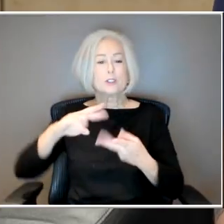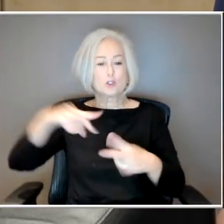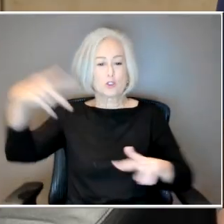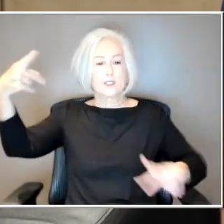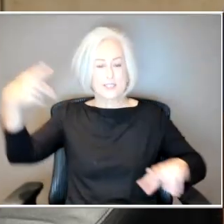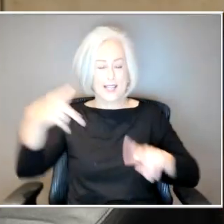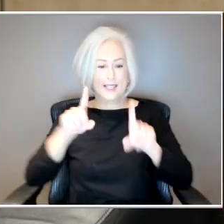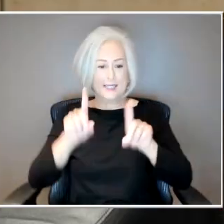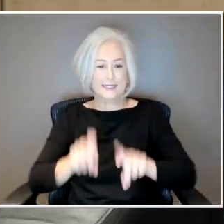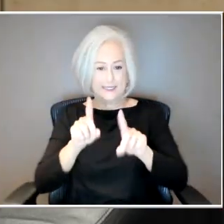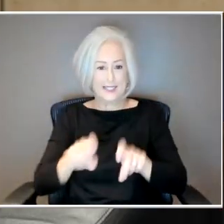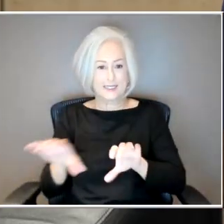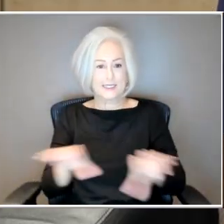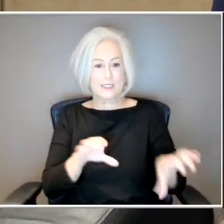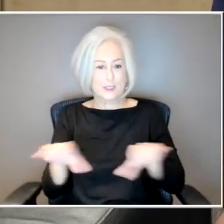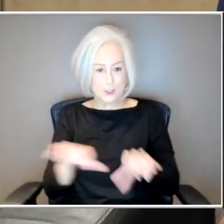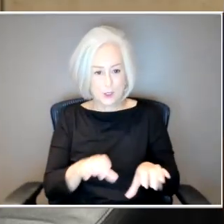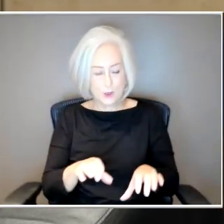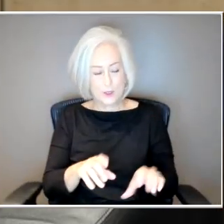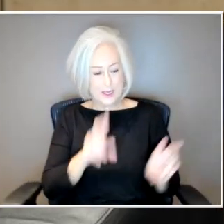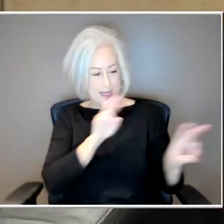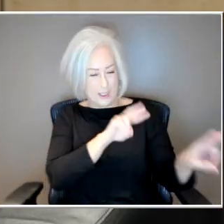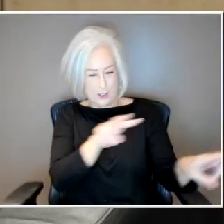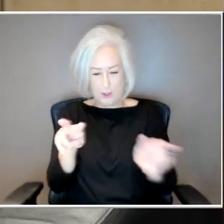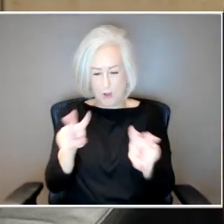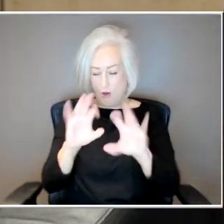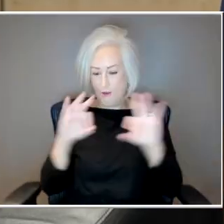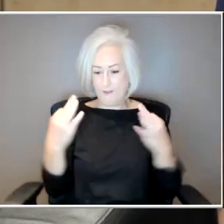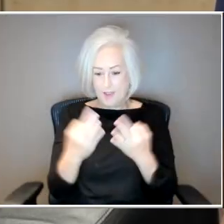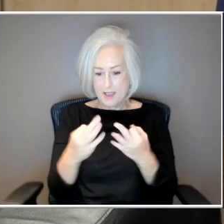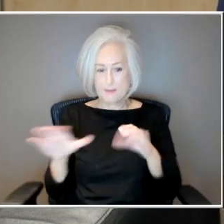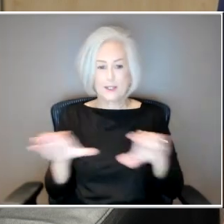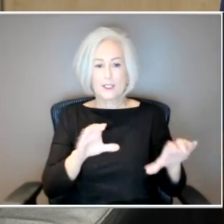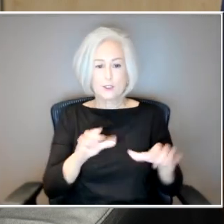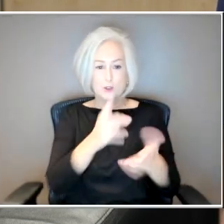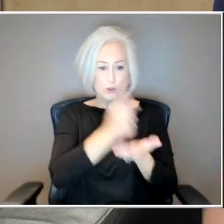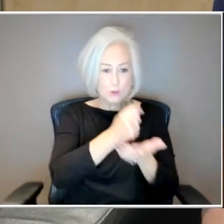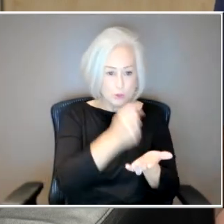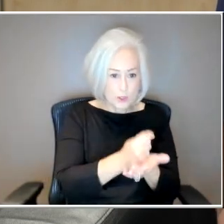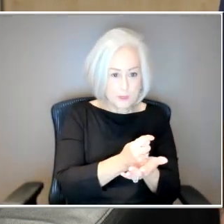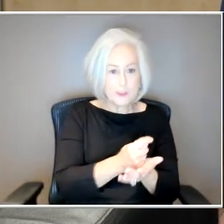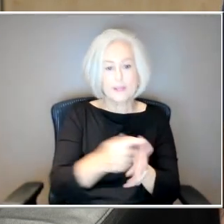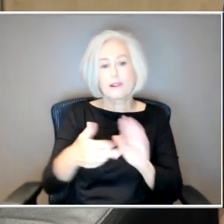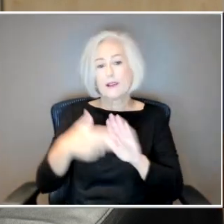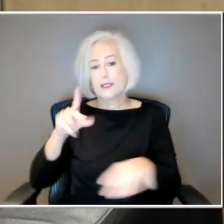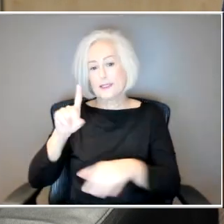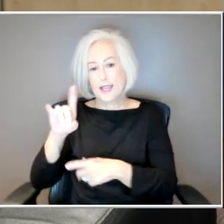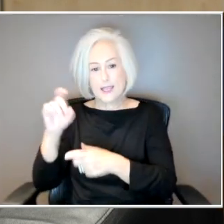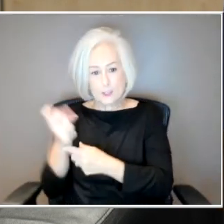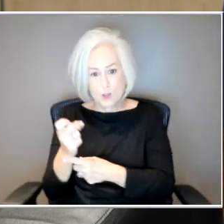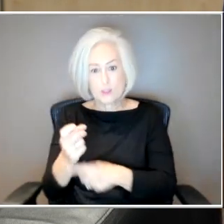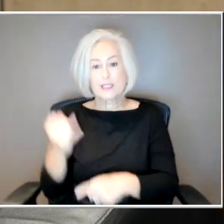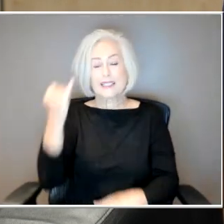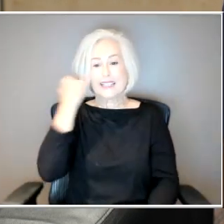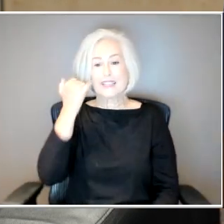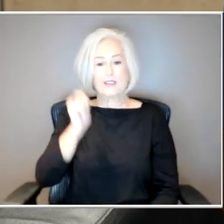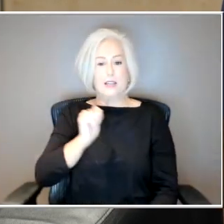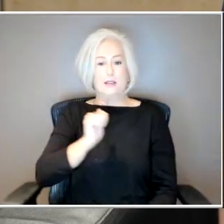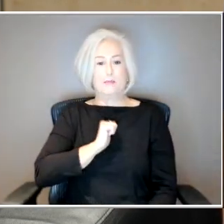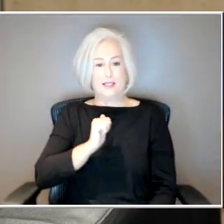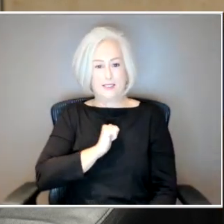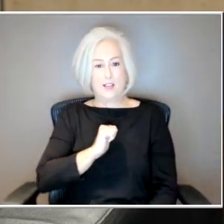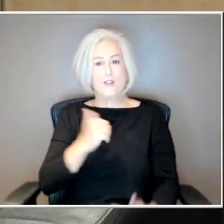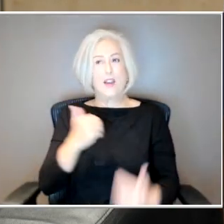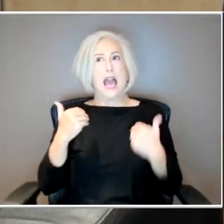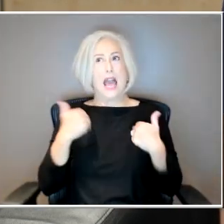of treatments, prognoses, things like that, I knew if I had a diagnosis of any mutation that would precurse me to cancer, I was like, I'm